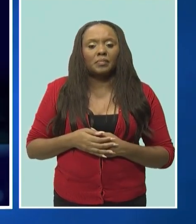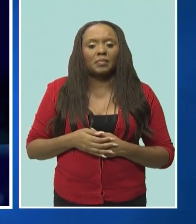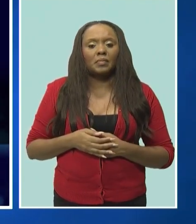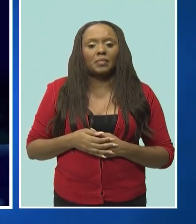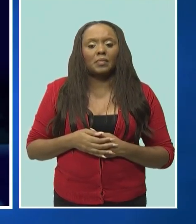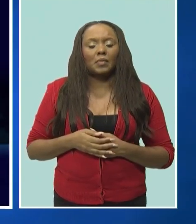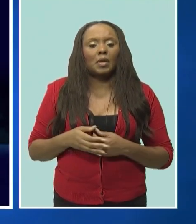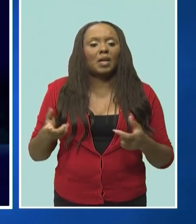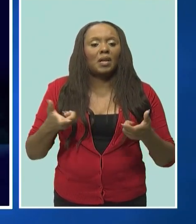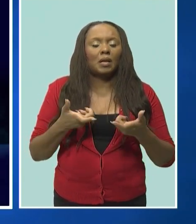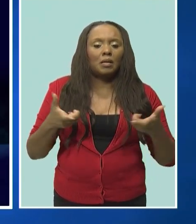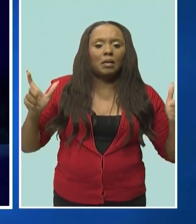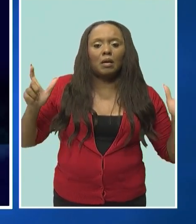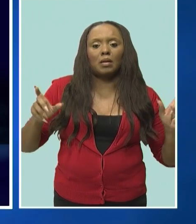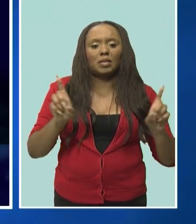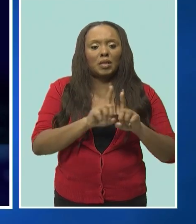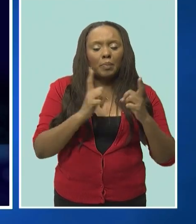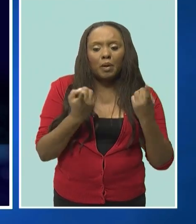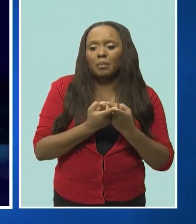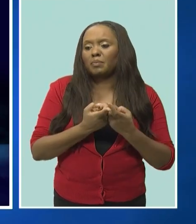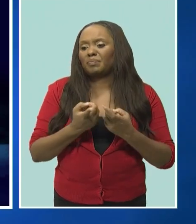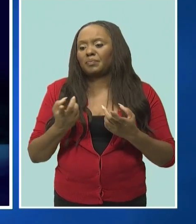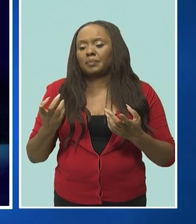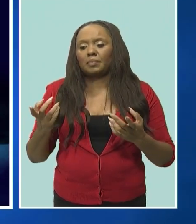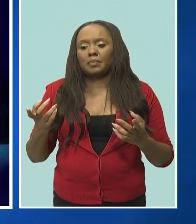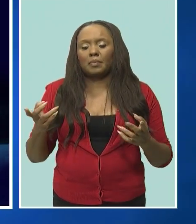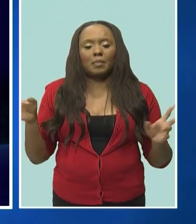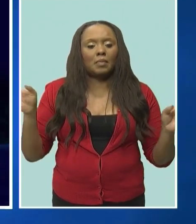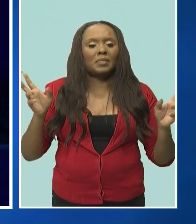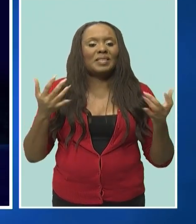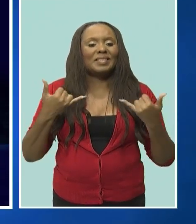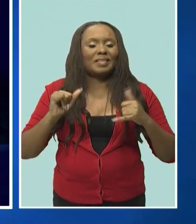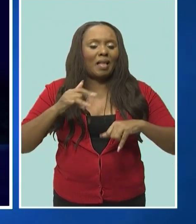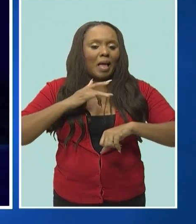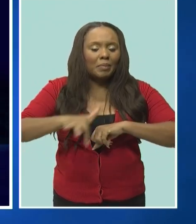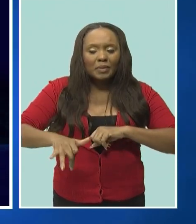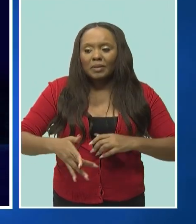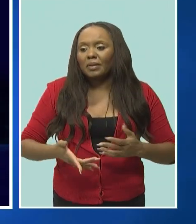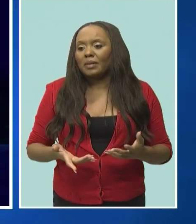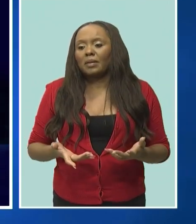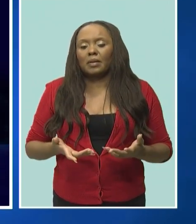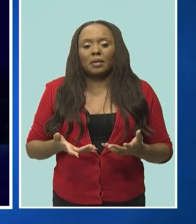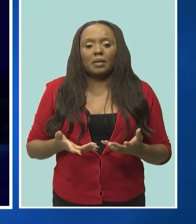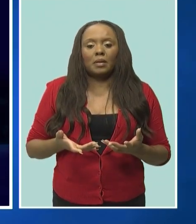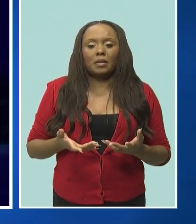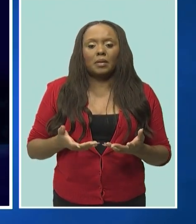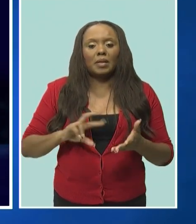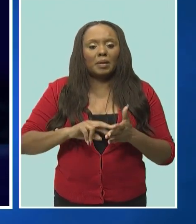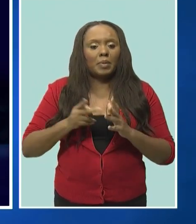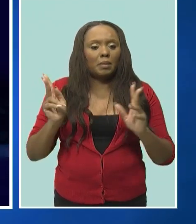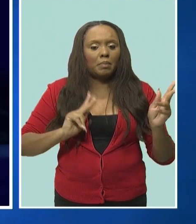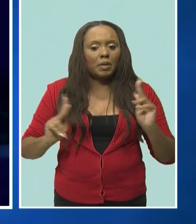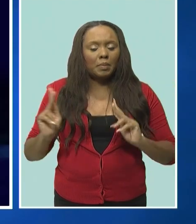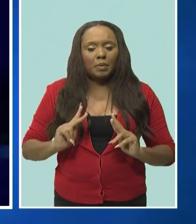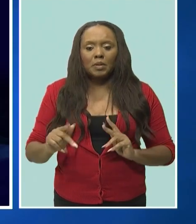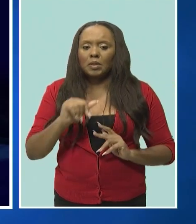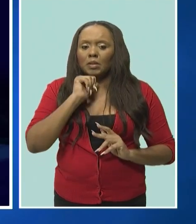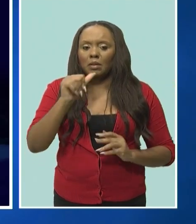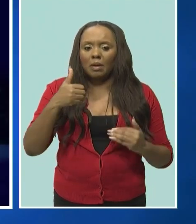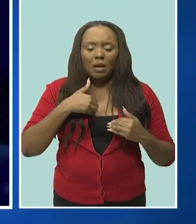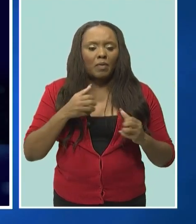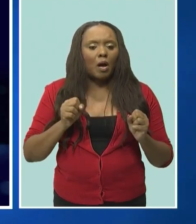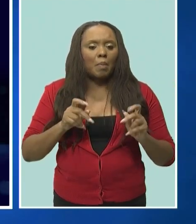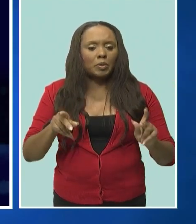vacant posts are not being filled, giving officers opportunity to act in higher position. The much talked